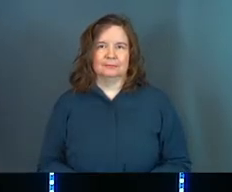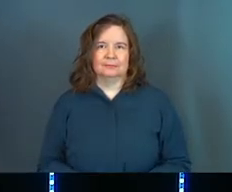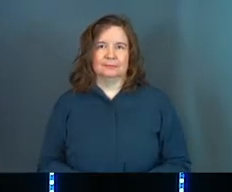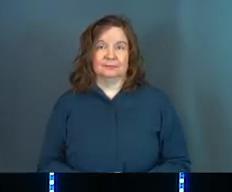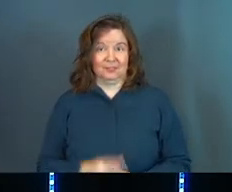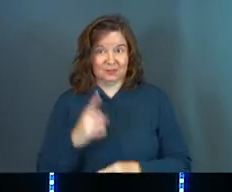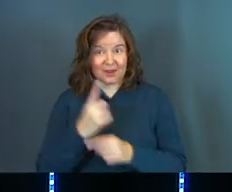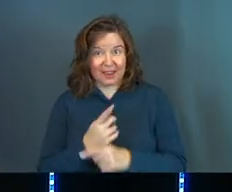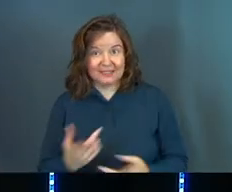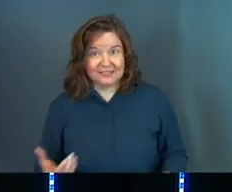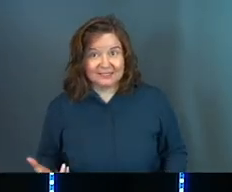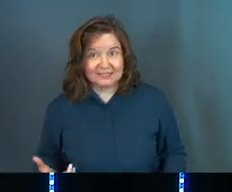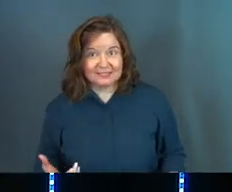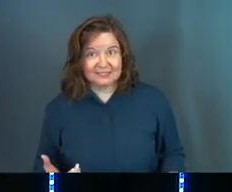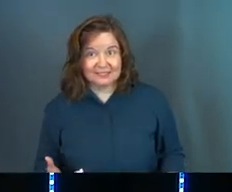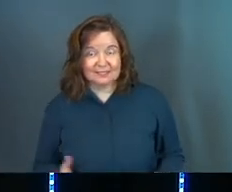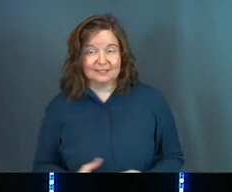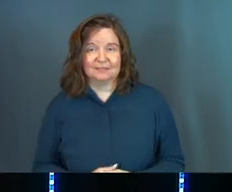Right?